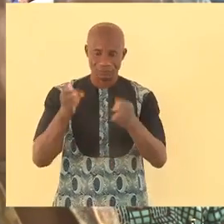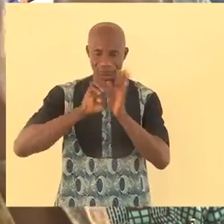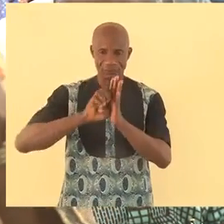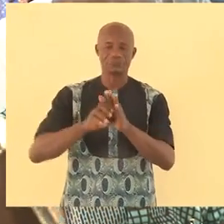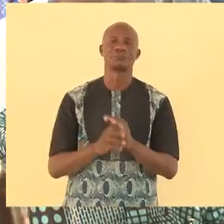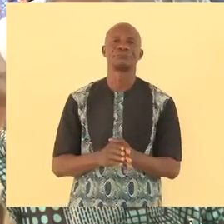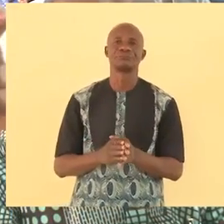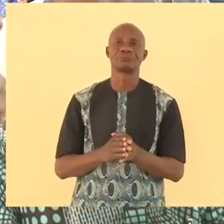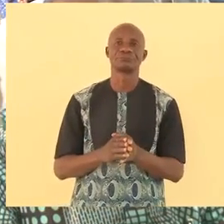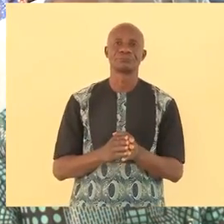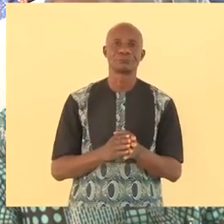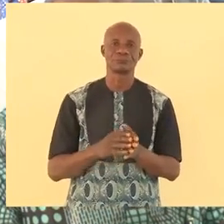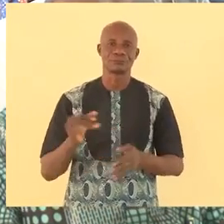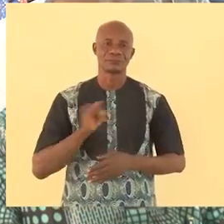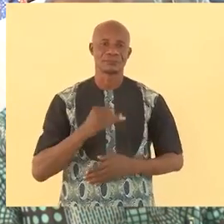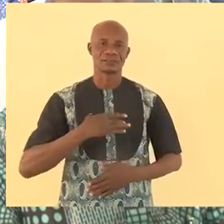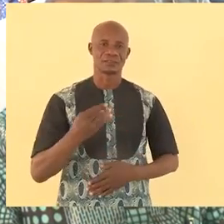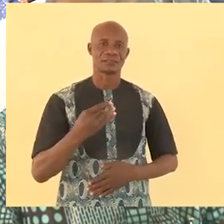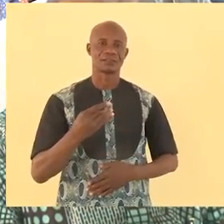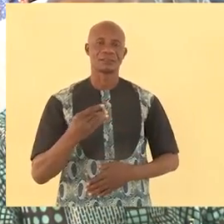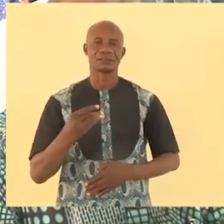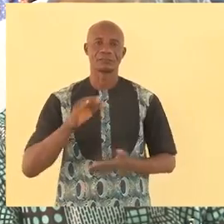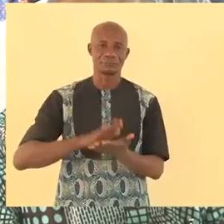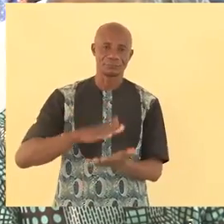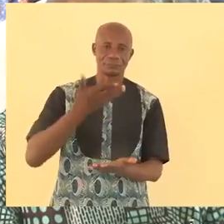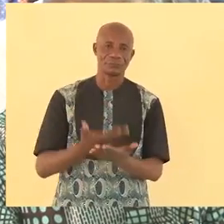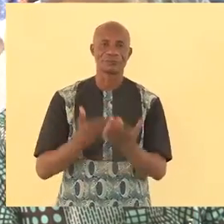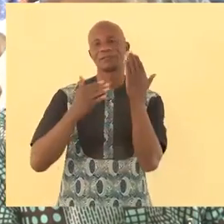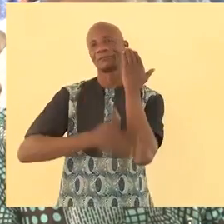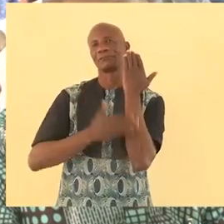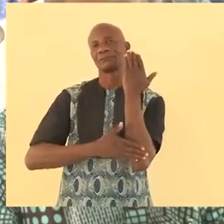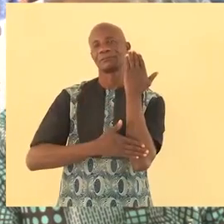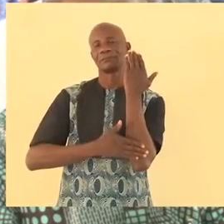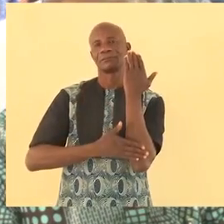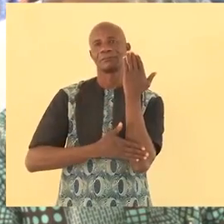me give you this example. Father, I like fried yam.